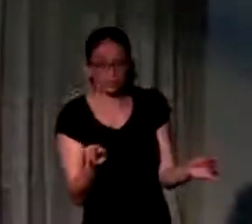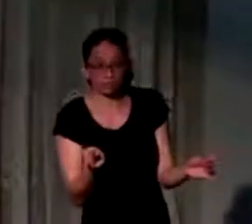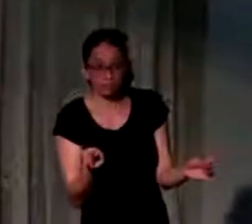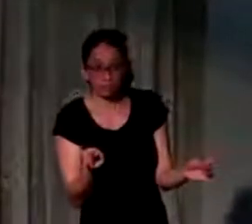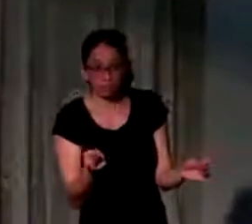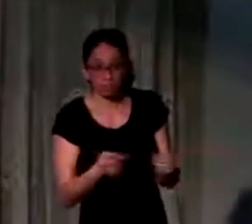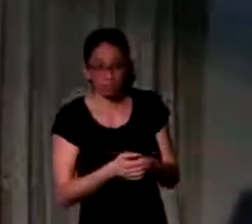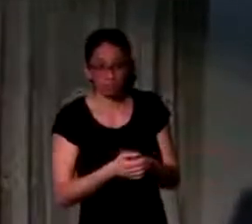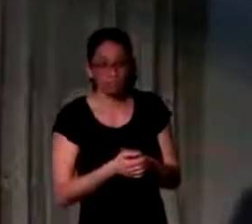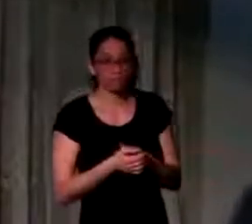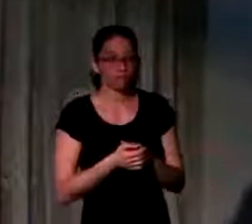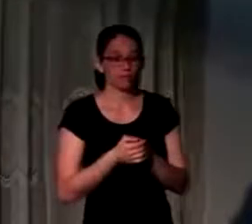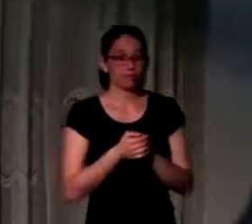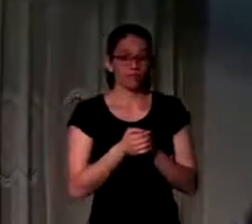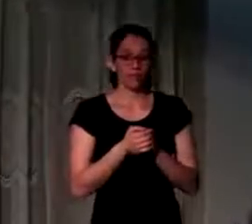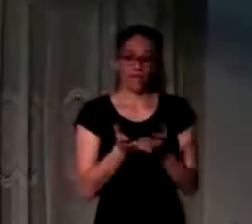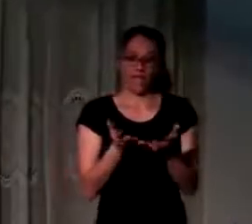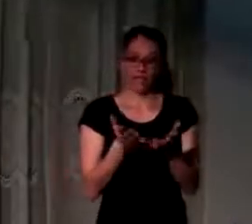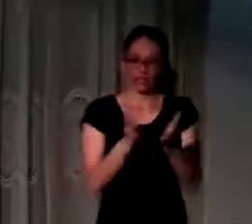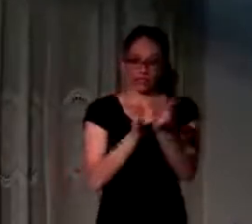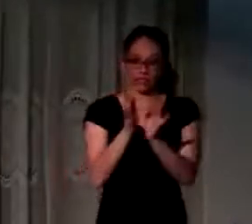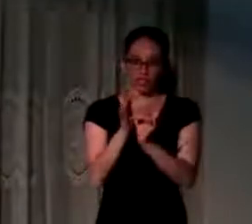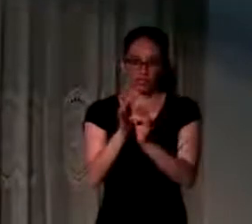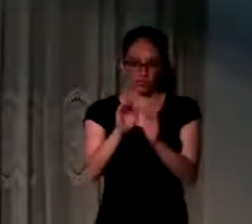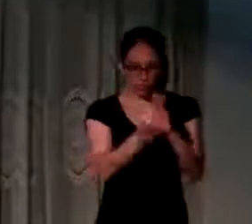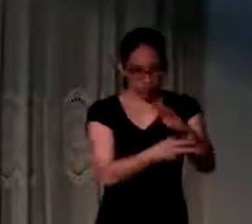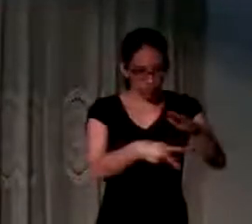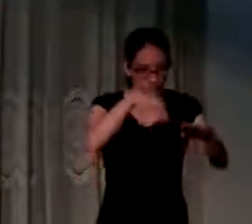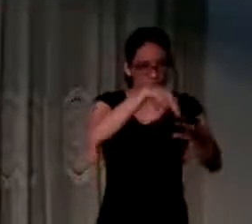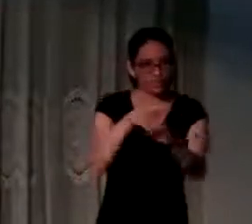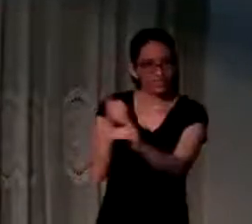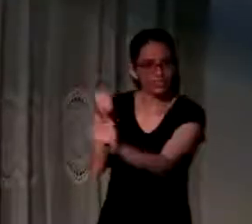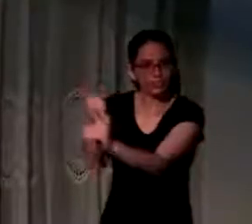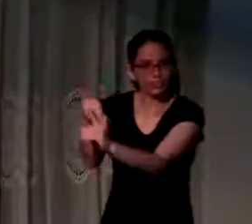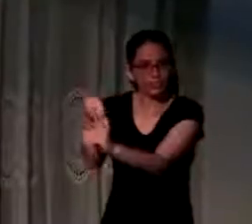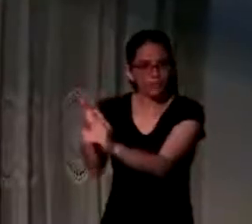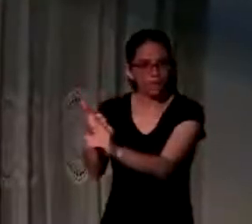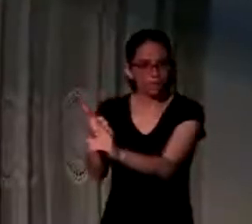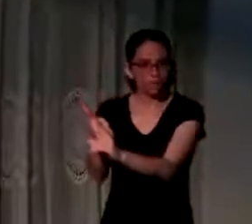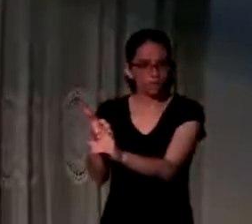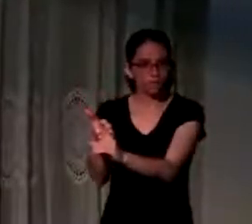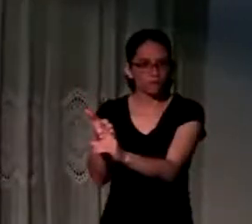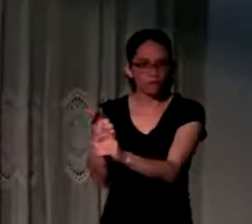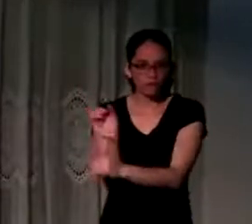And then he did it with his own life, the resurrection.